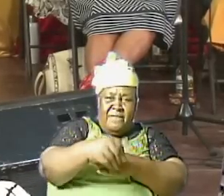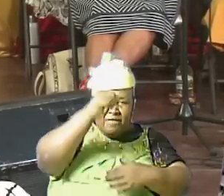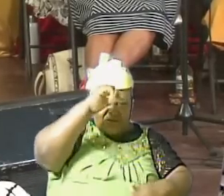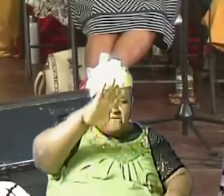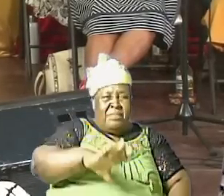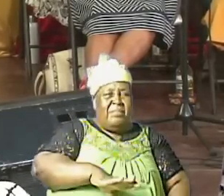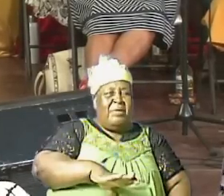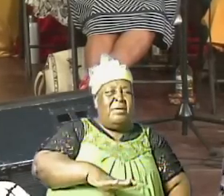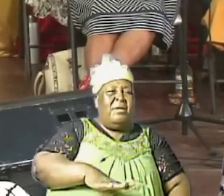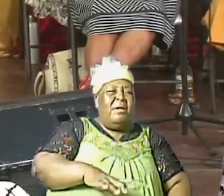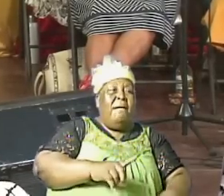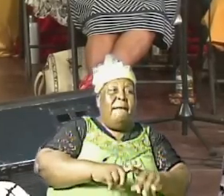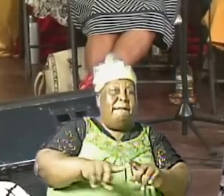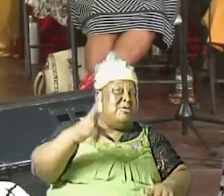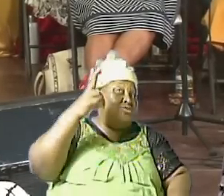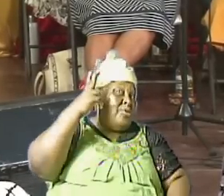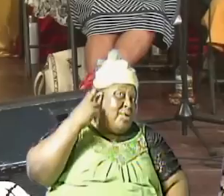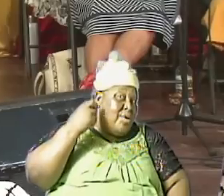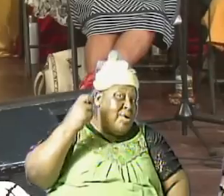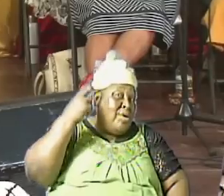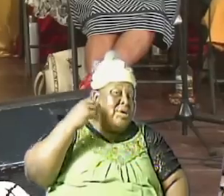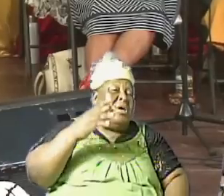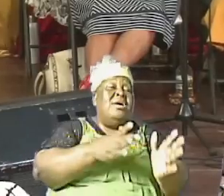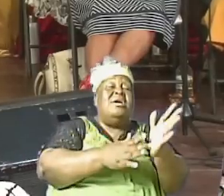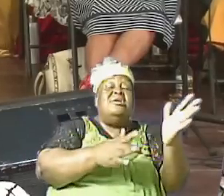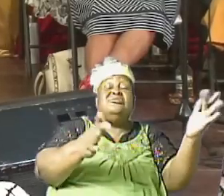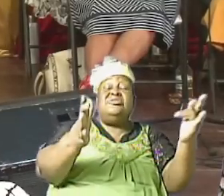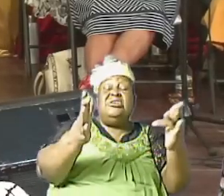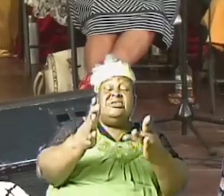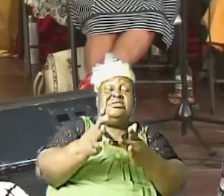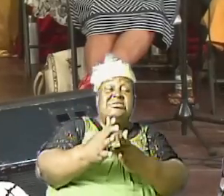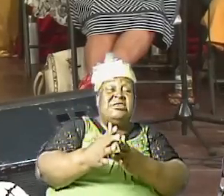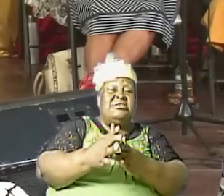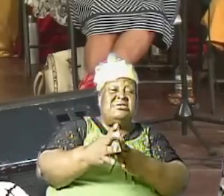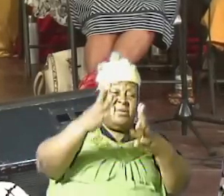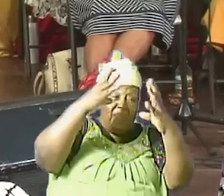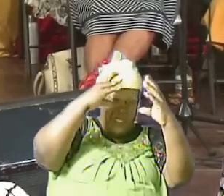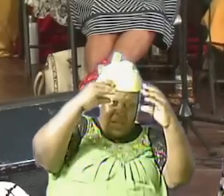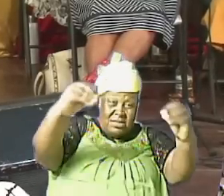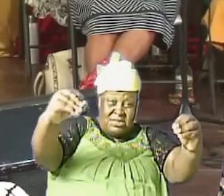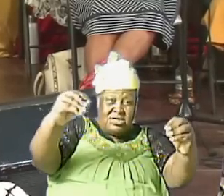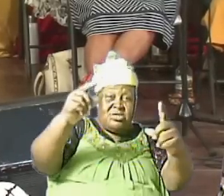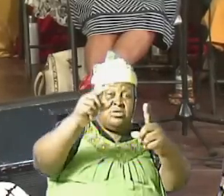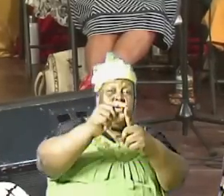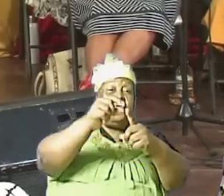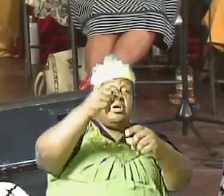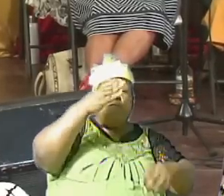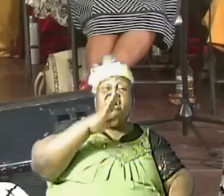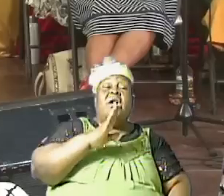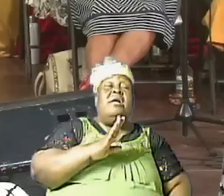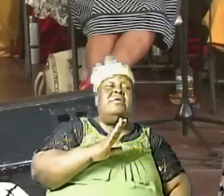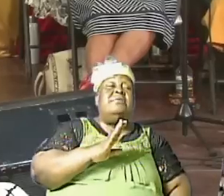fishermen, but they heard Jesus teaching the word,